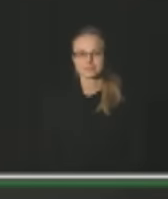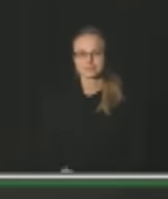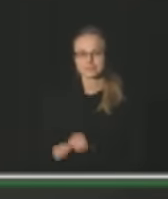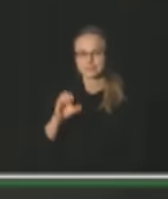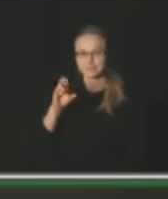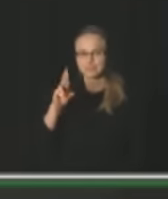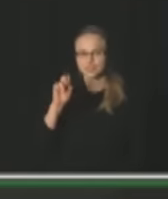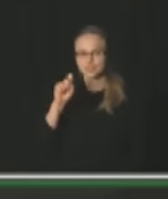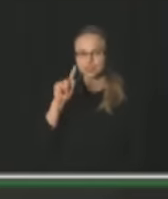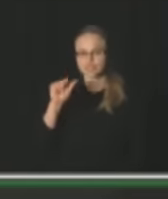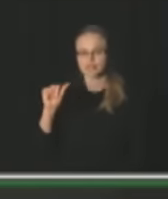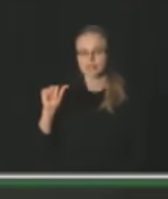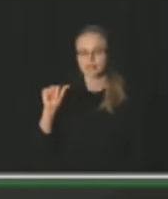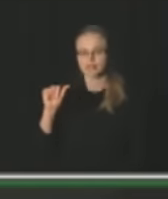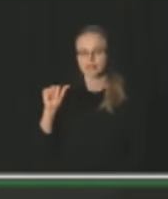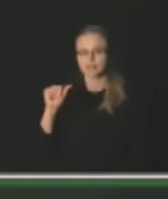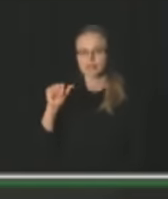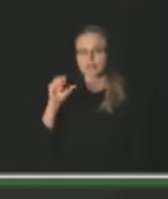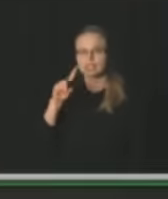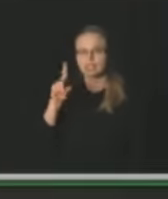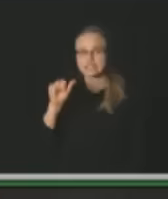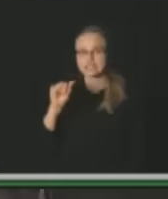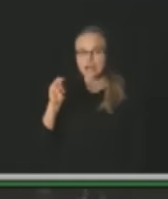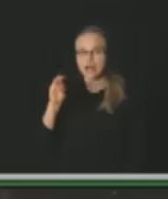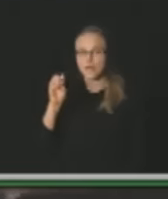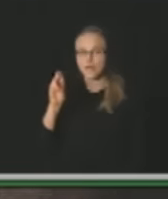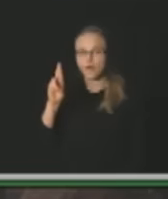Crystal Zamora.